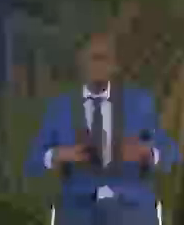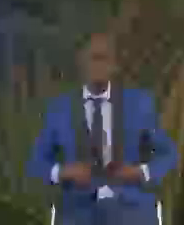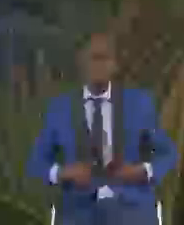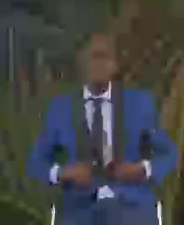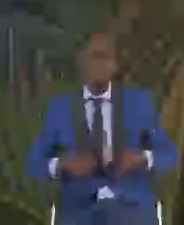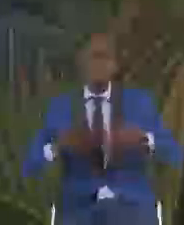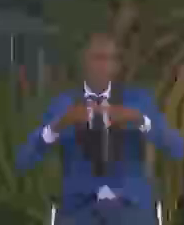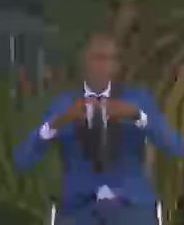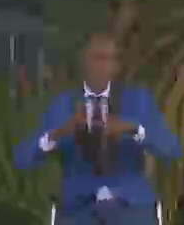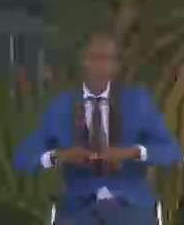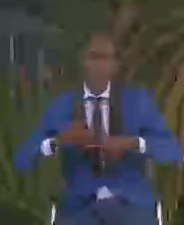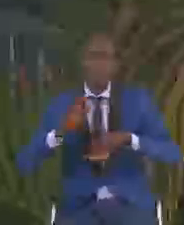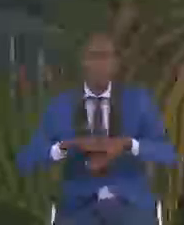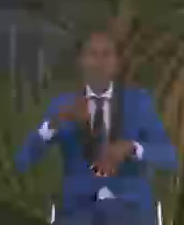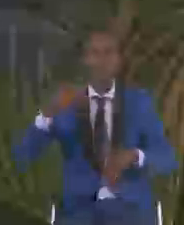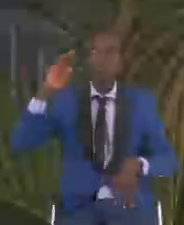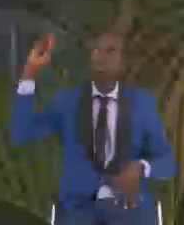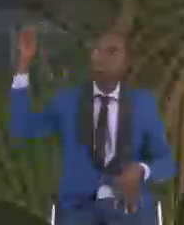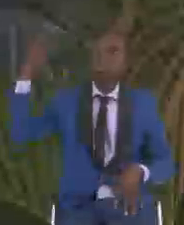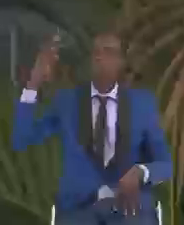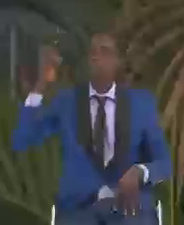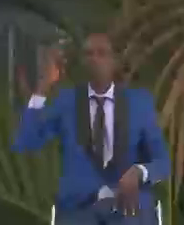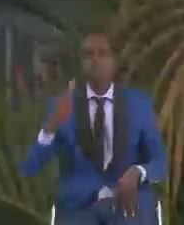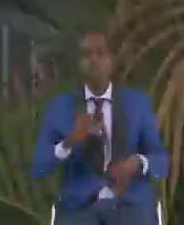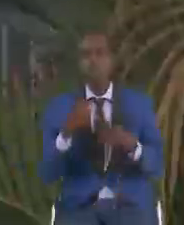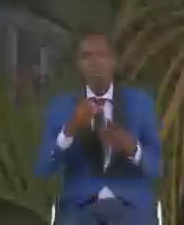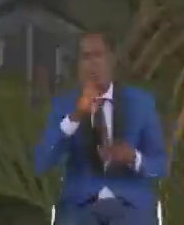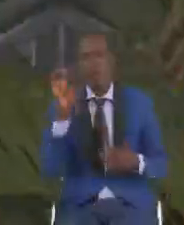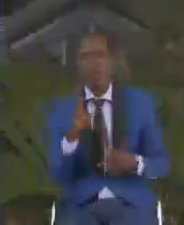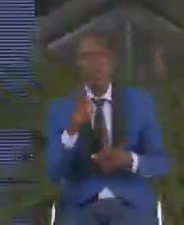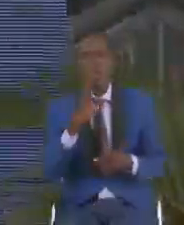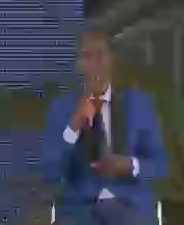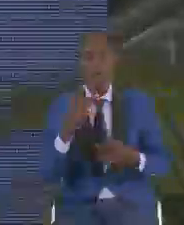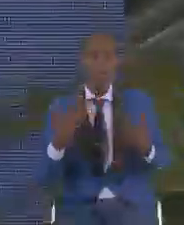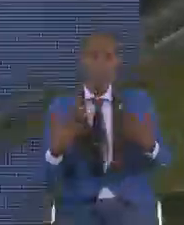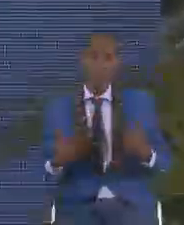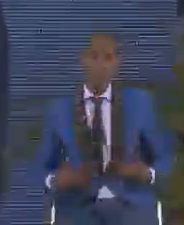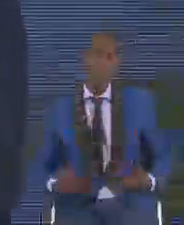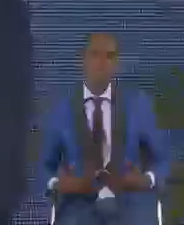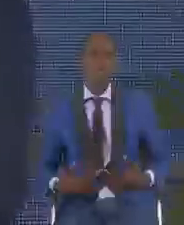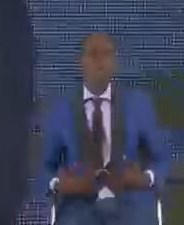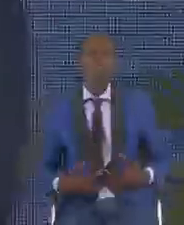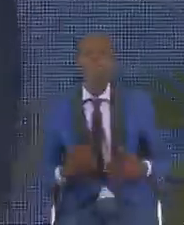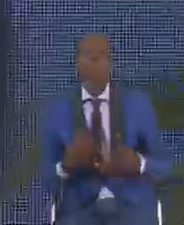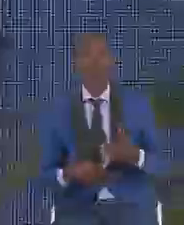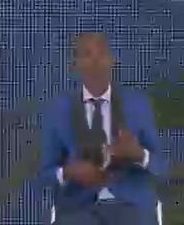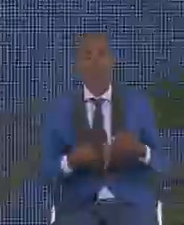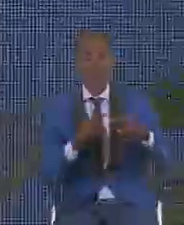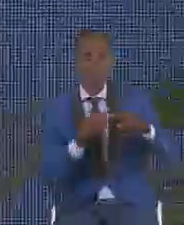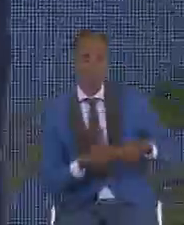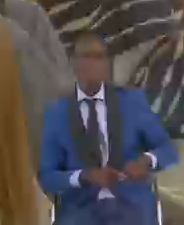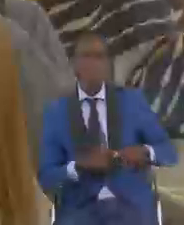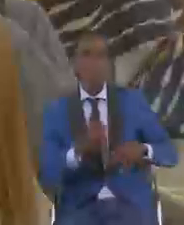the grace of God. Whenever you are discouraged, lean on the grace of